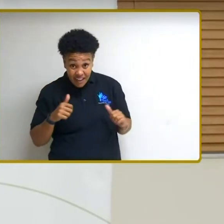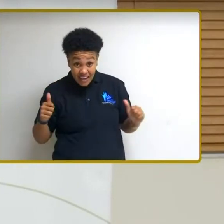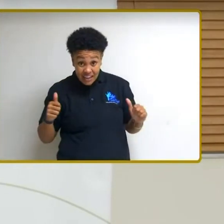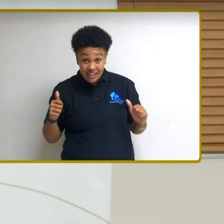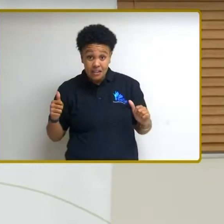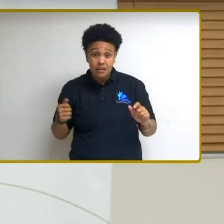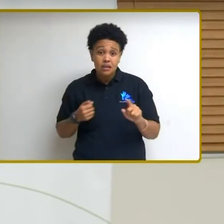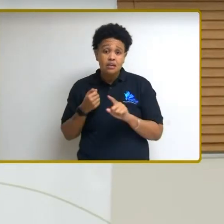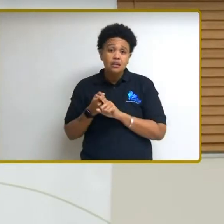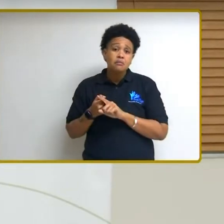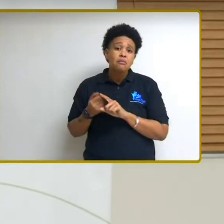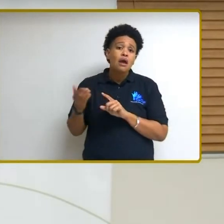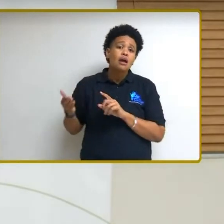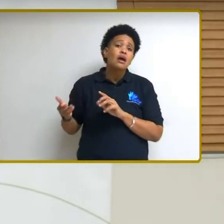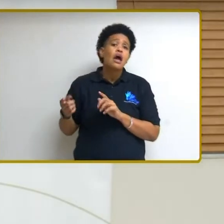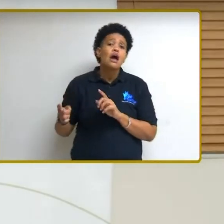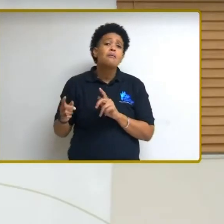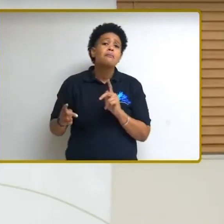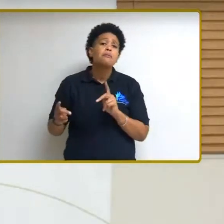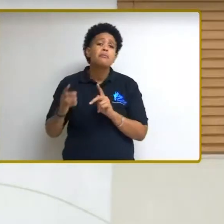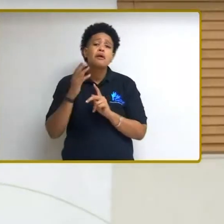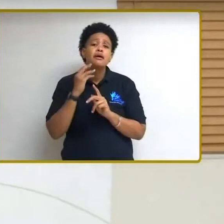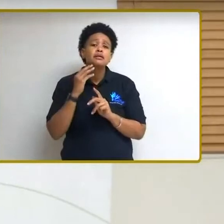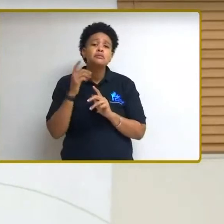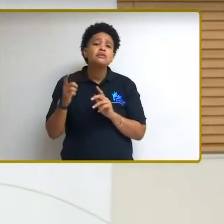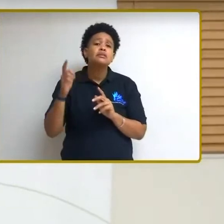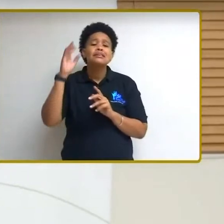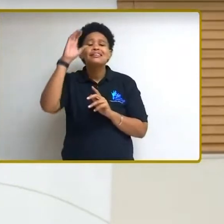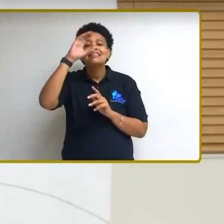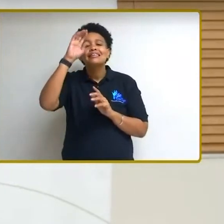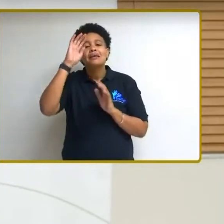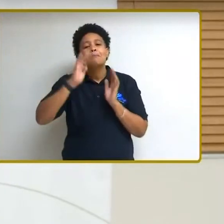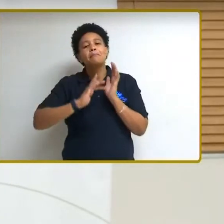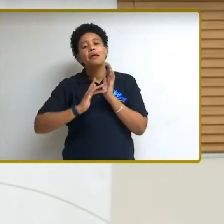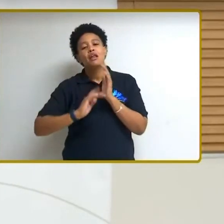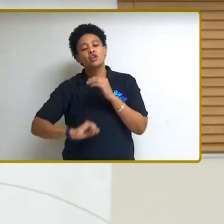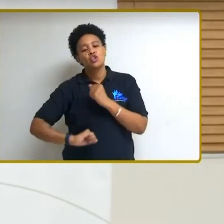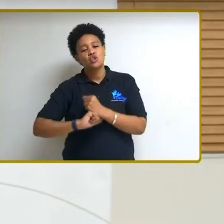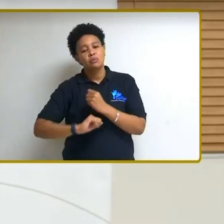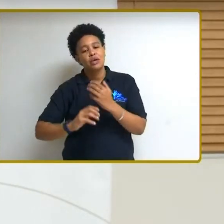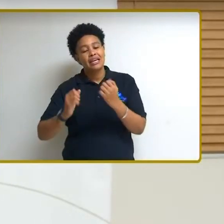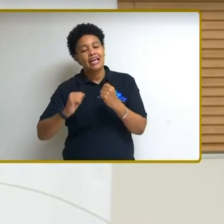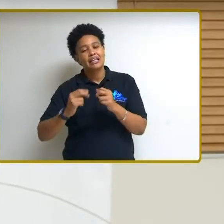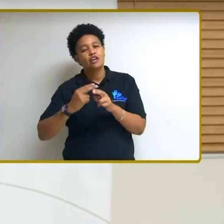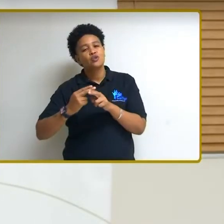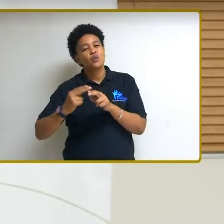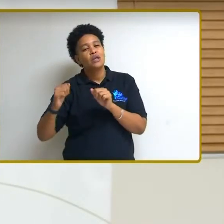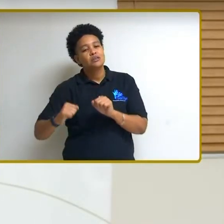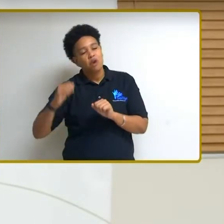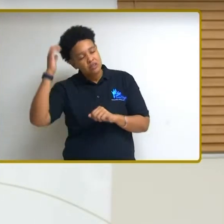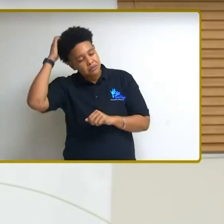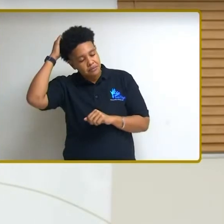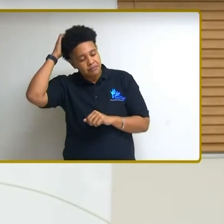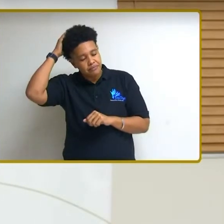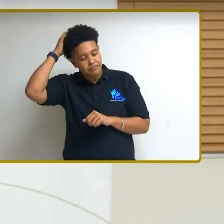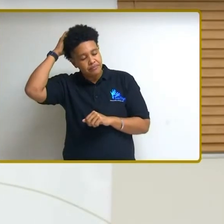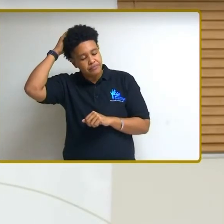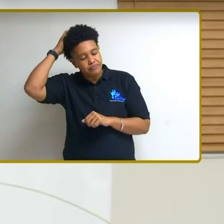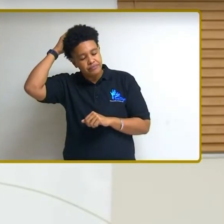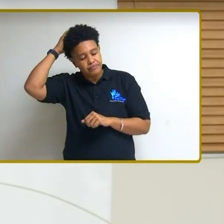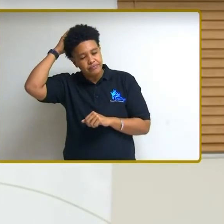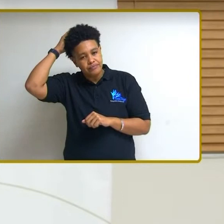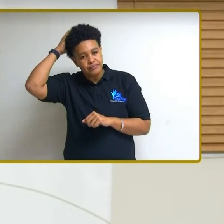side effects that persons experience, that they seek medical attention as soon as possible. But I want